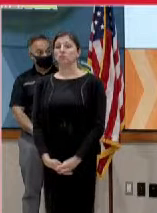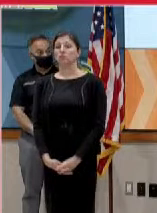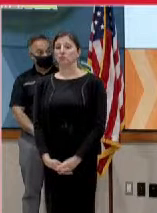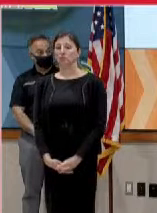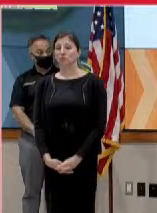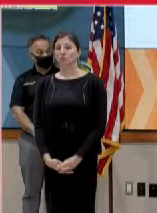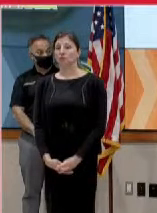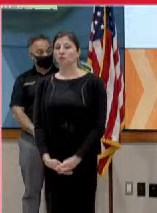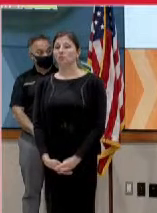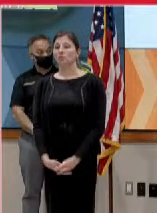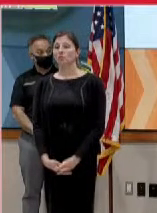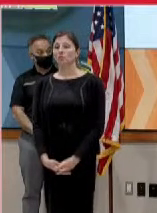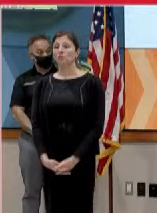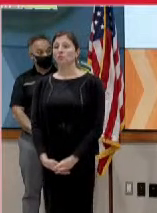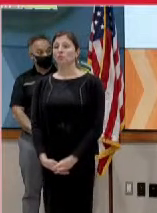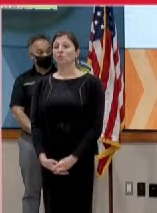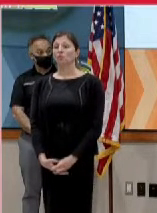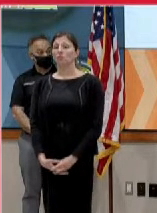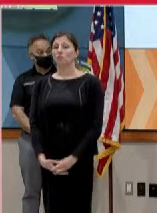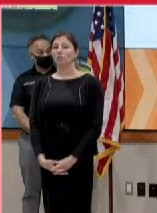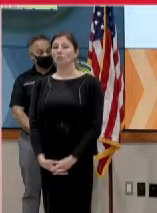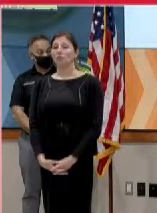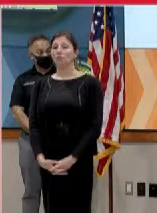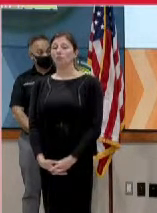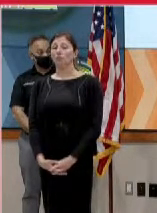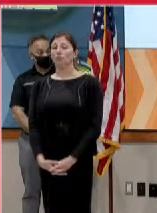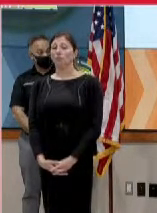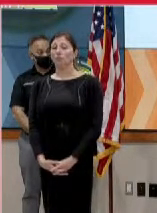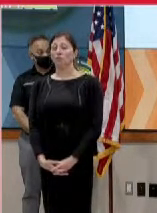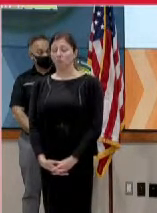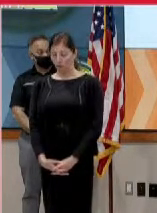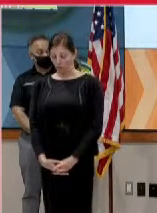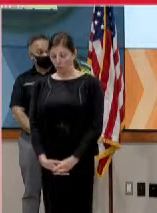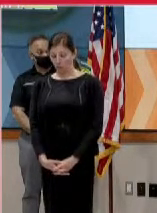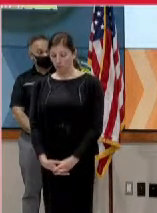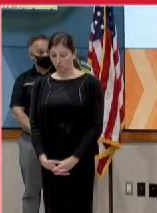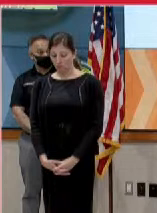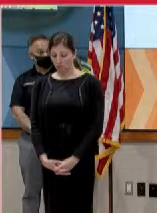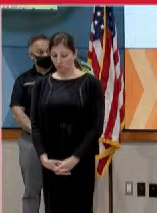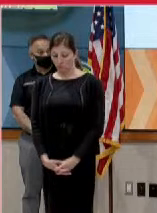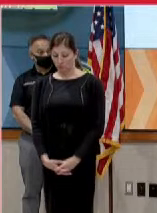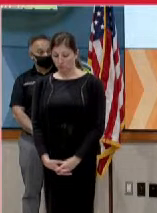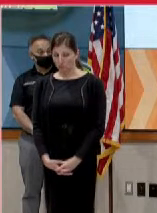una situación todavía peor, no solo para la salud, sino también para la economía.